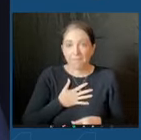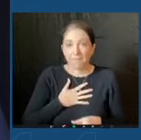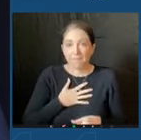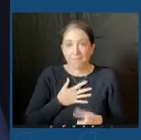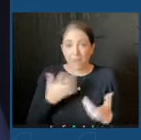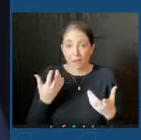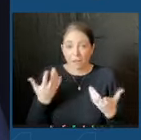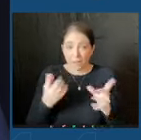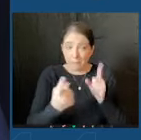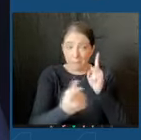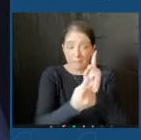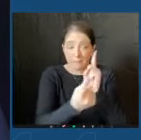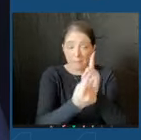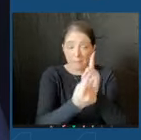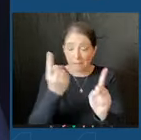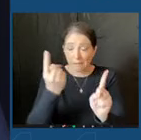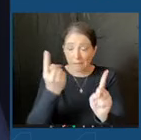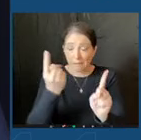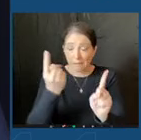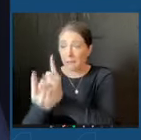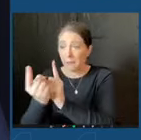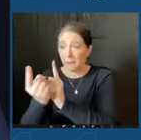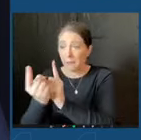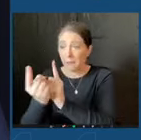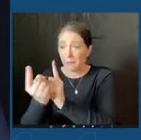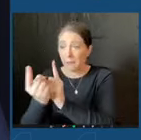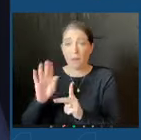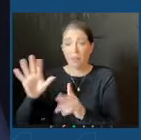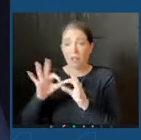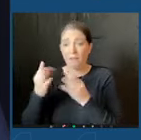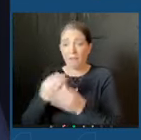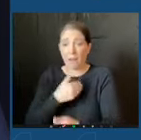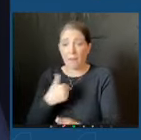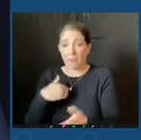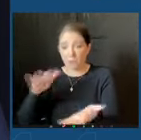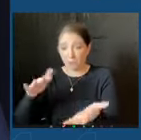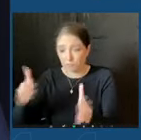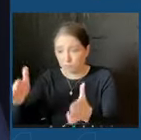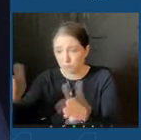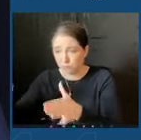ones because of somebody else's stupidity.